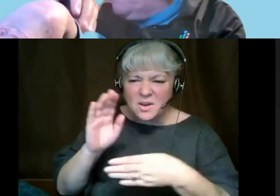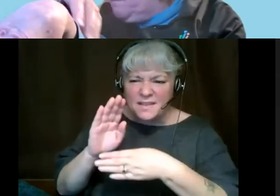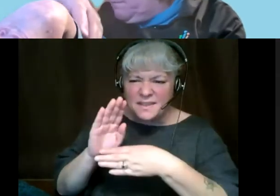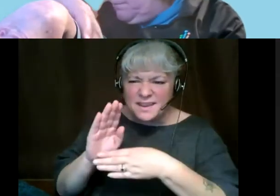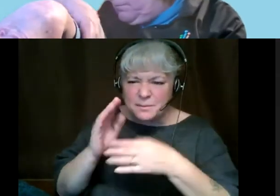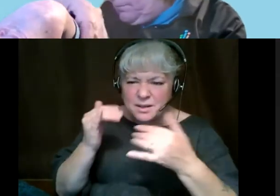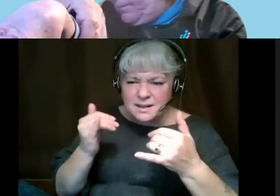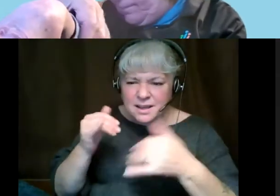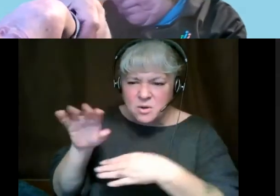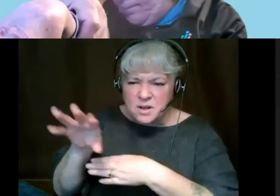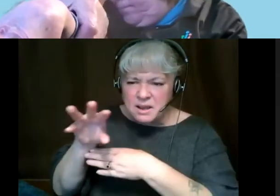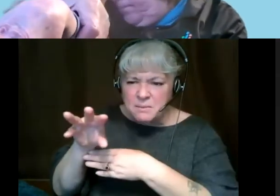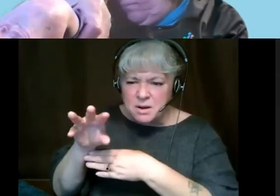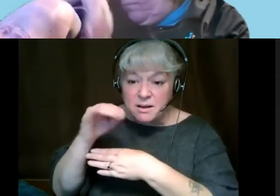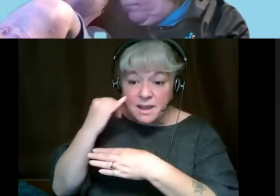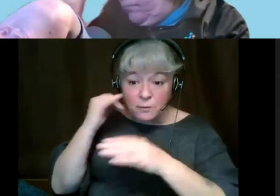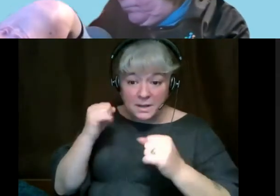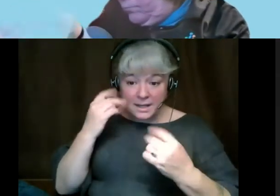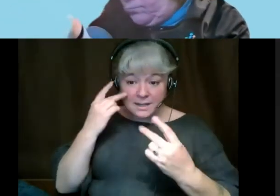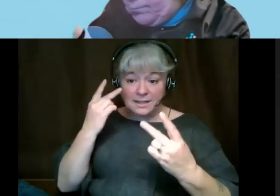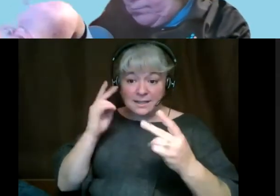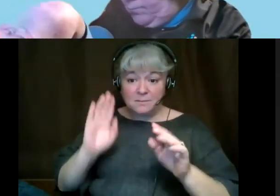Okay. If we can, it would be great.